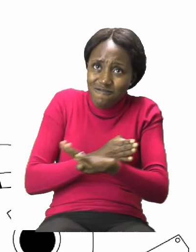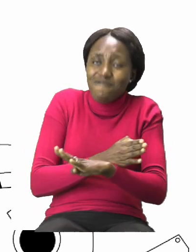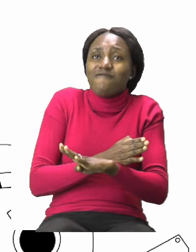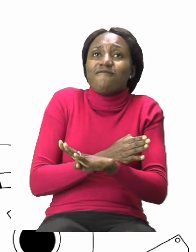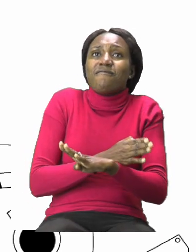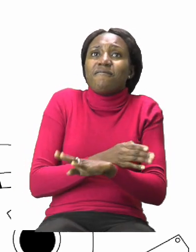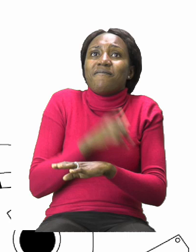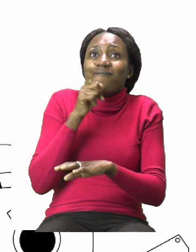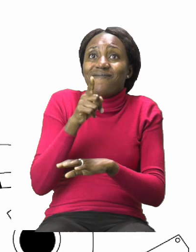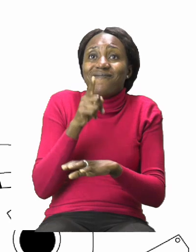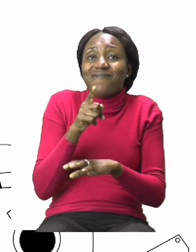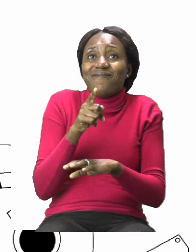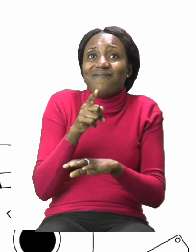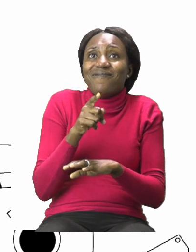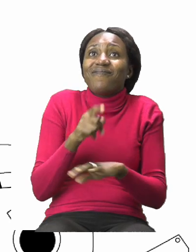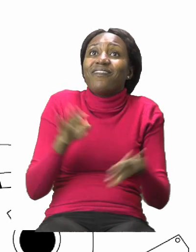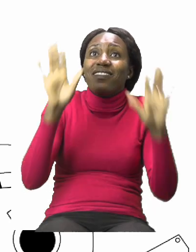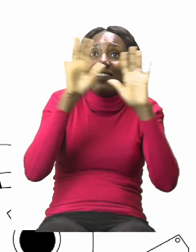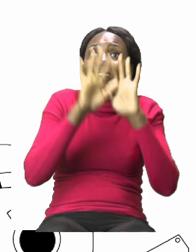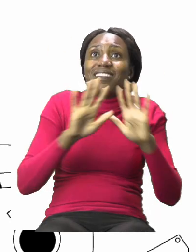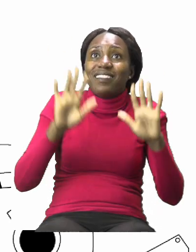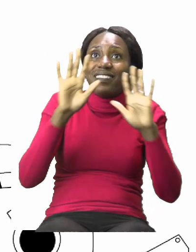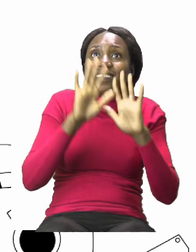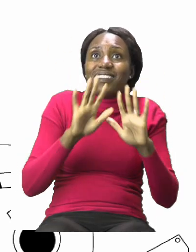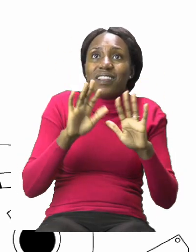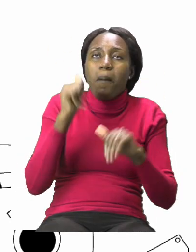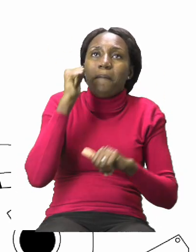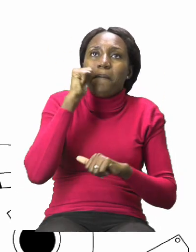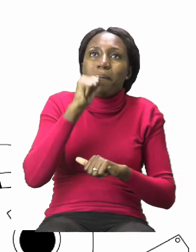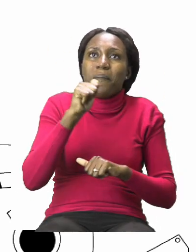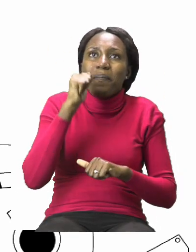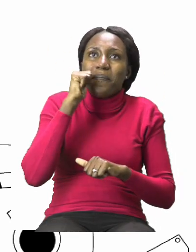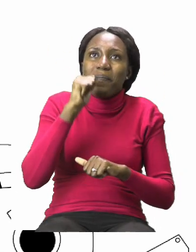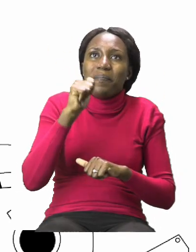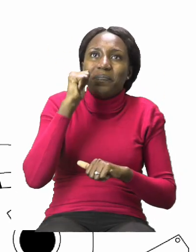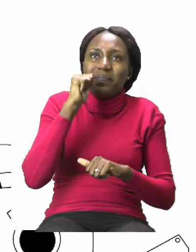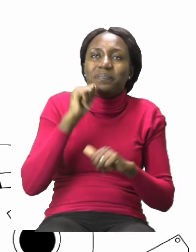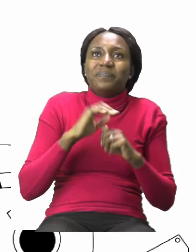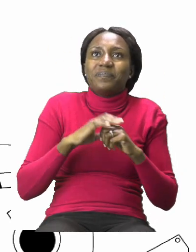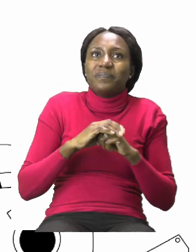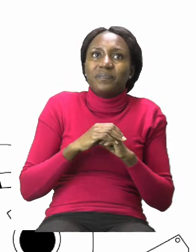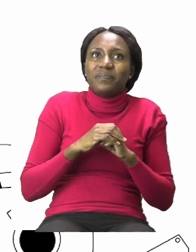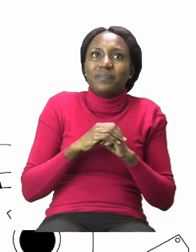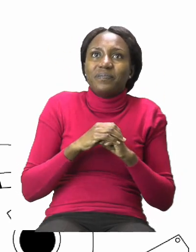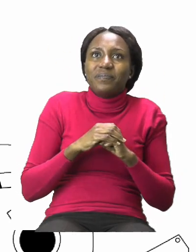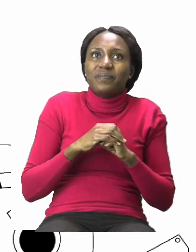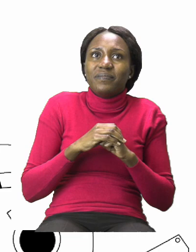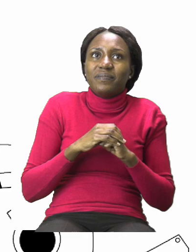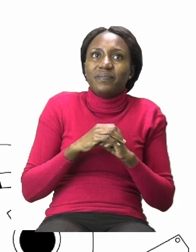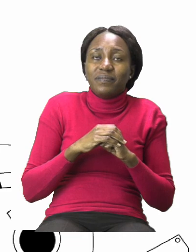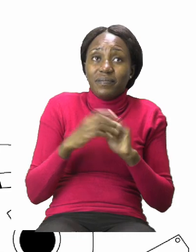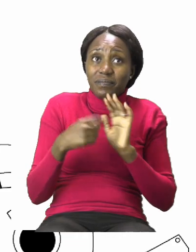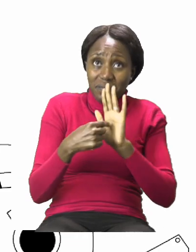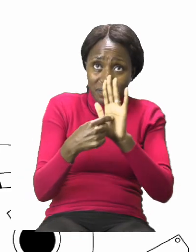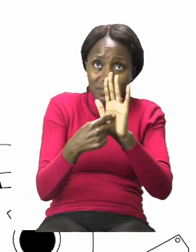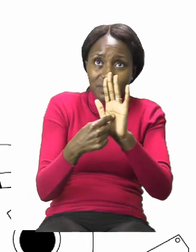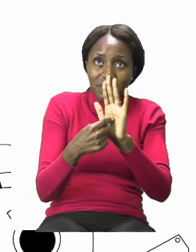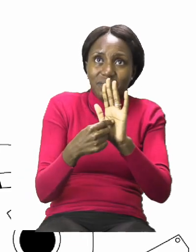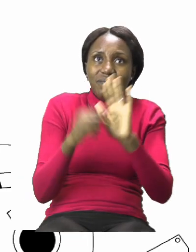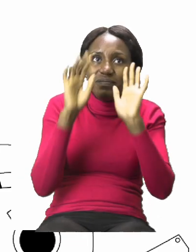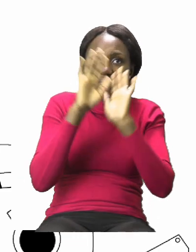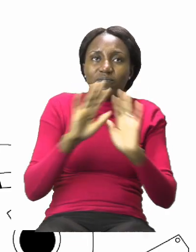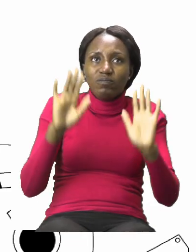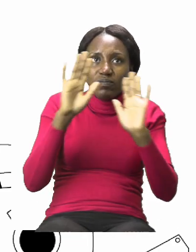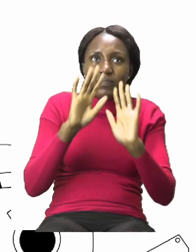saw, he's going to be colored yellow. Now, I need to show you these colors so that you don't get mixed up.